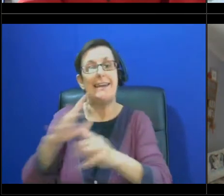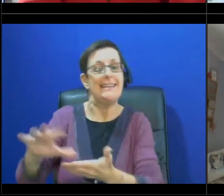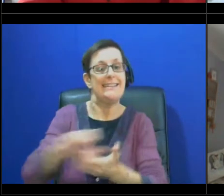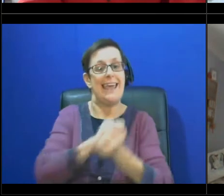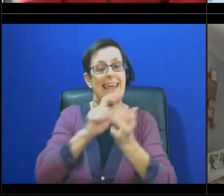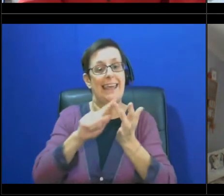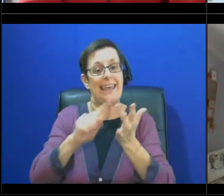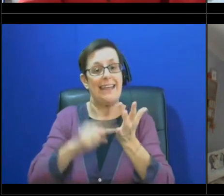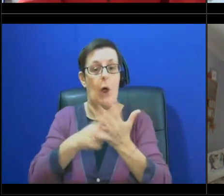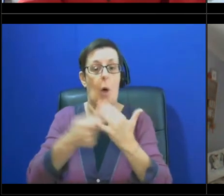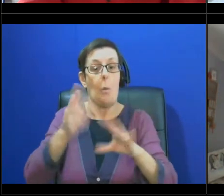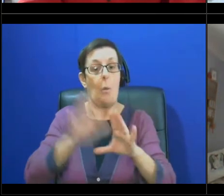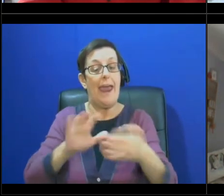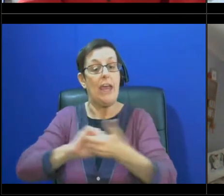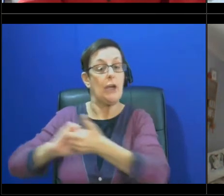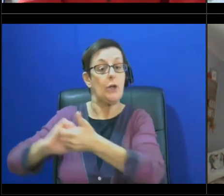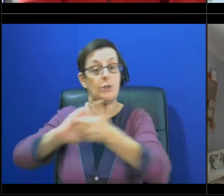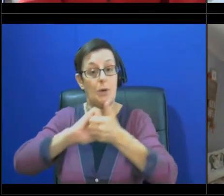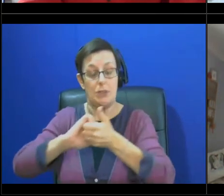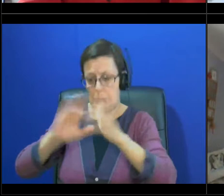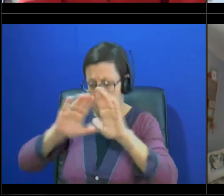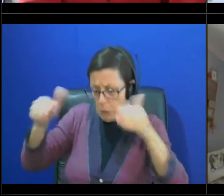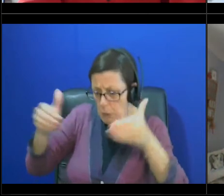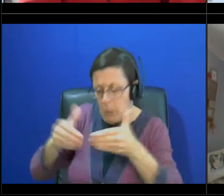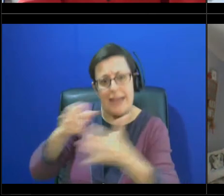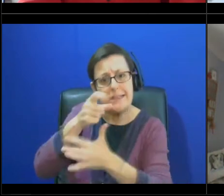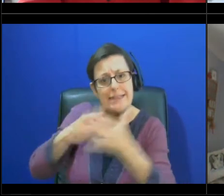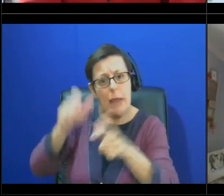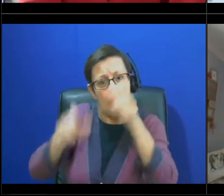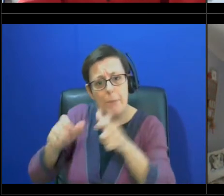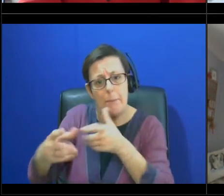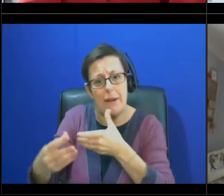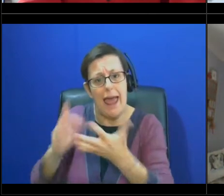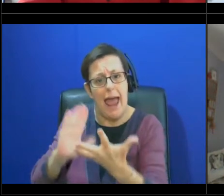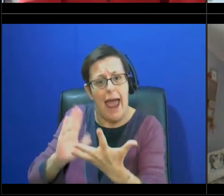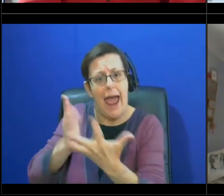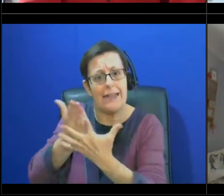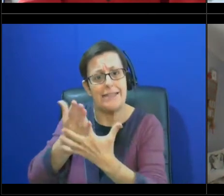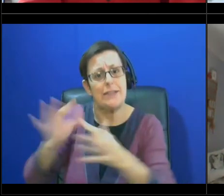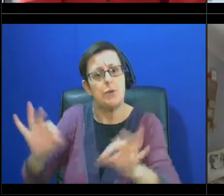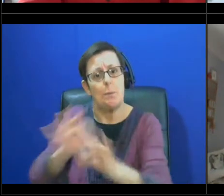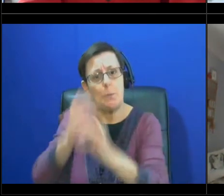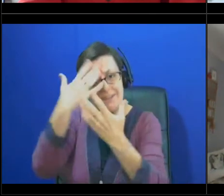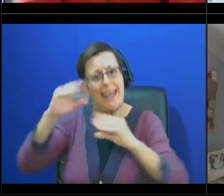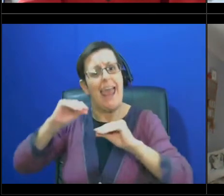that Sophie mentioned that looks at disabled people's access to music making and music education.